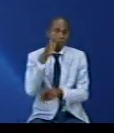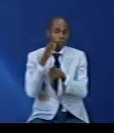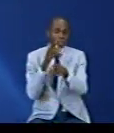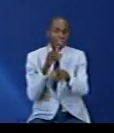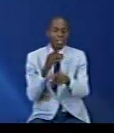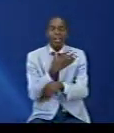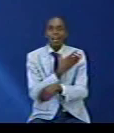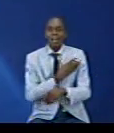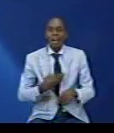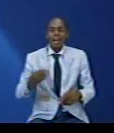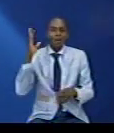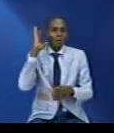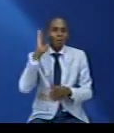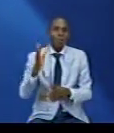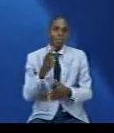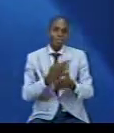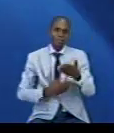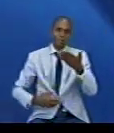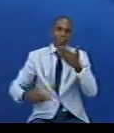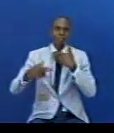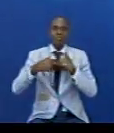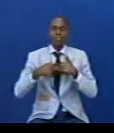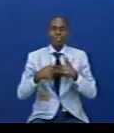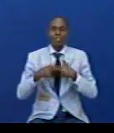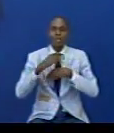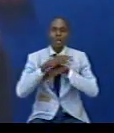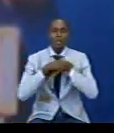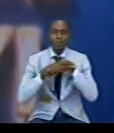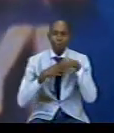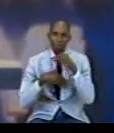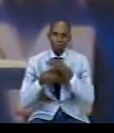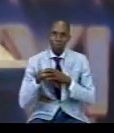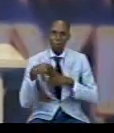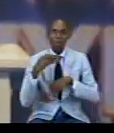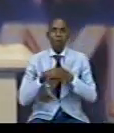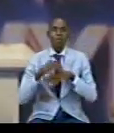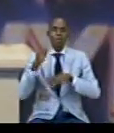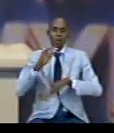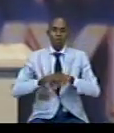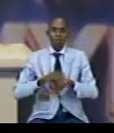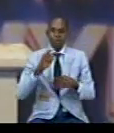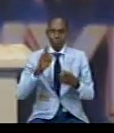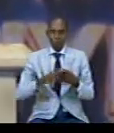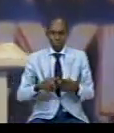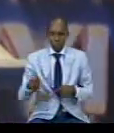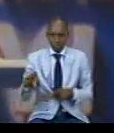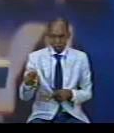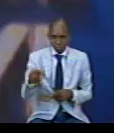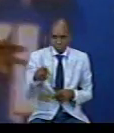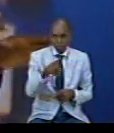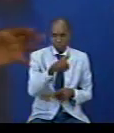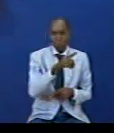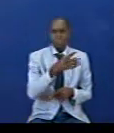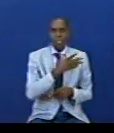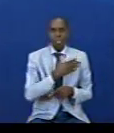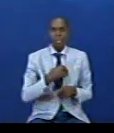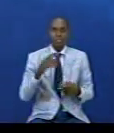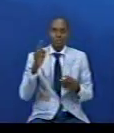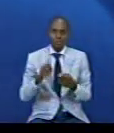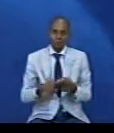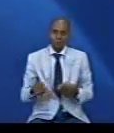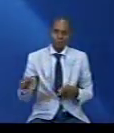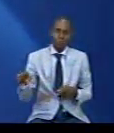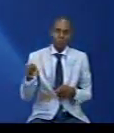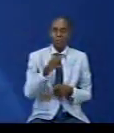and restore comforts unto him and to his